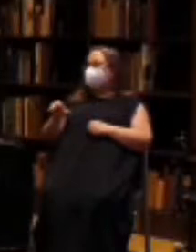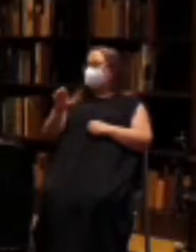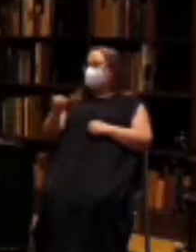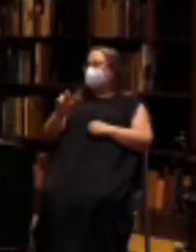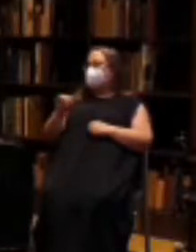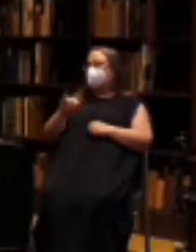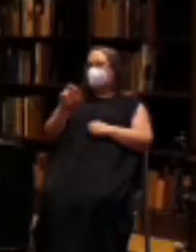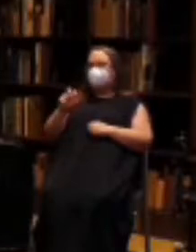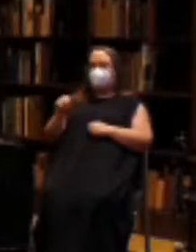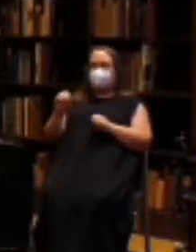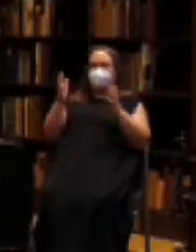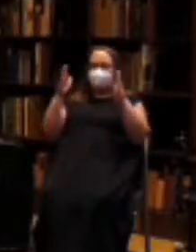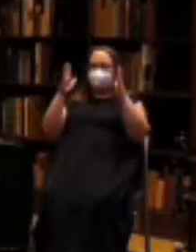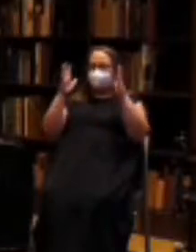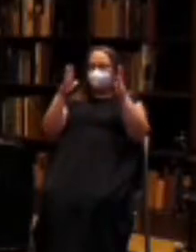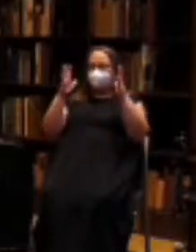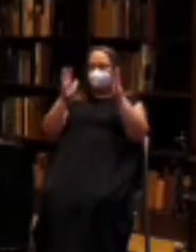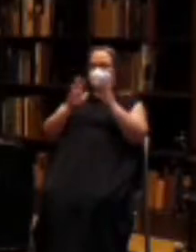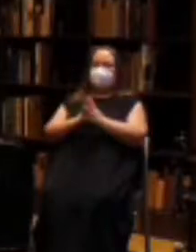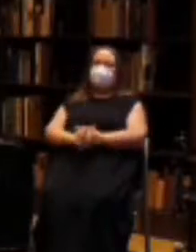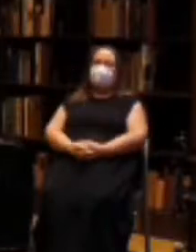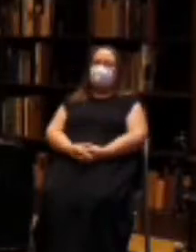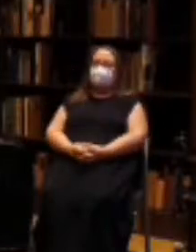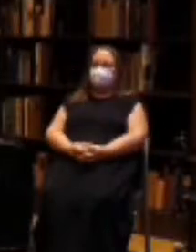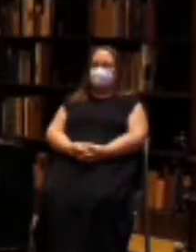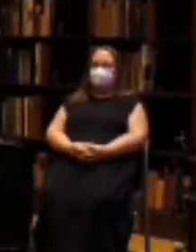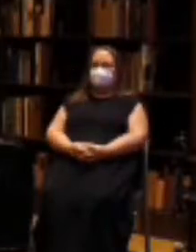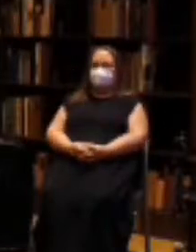Mary Rizzo. Thank you.